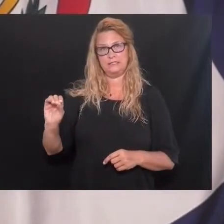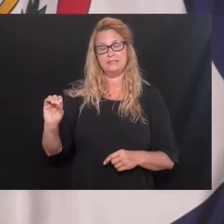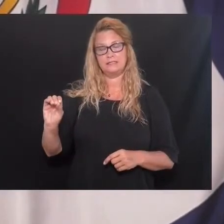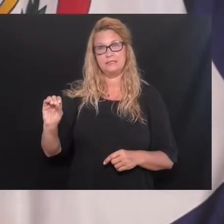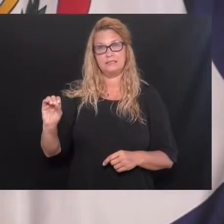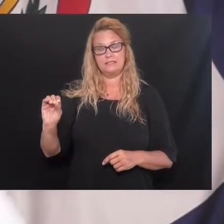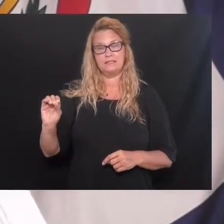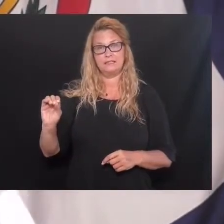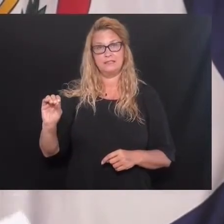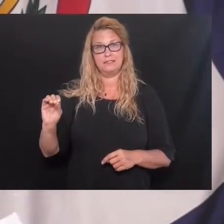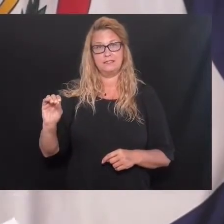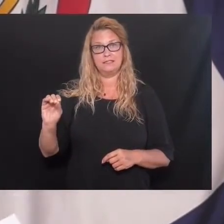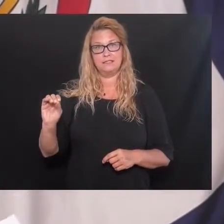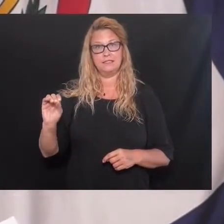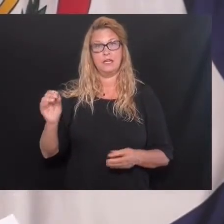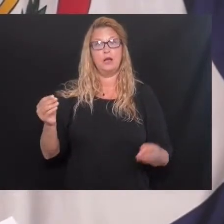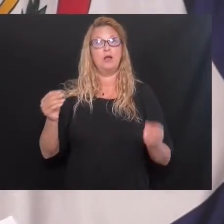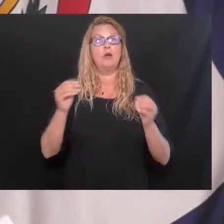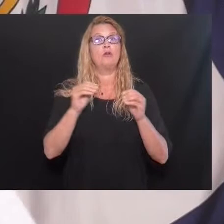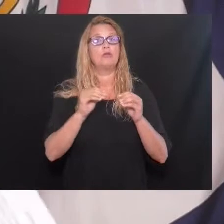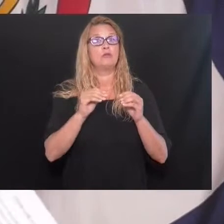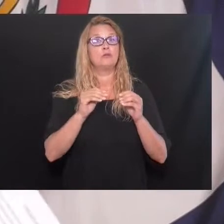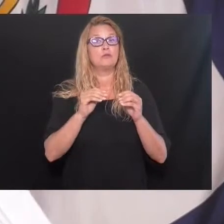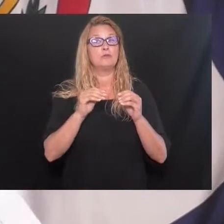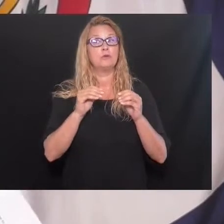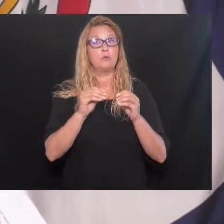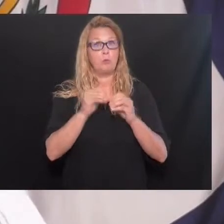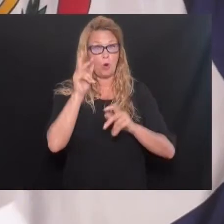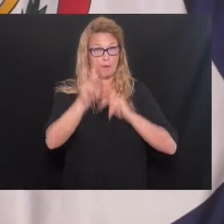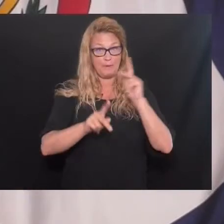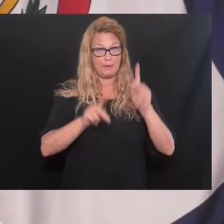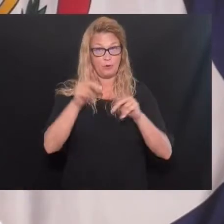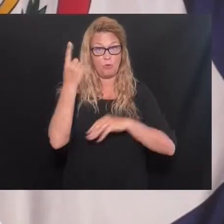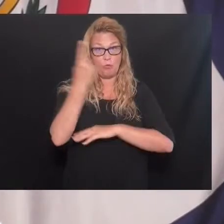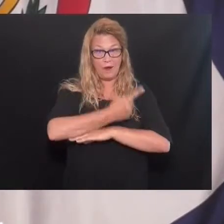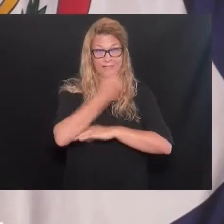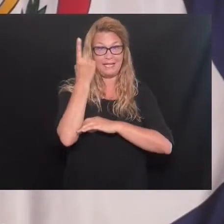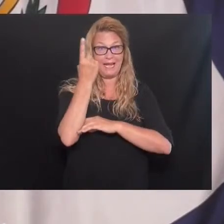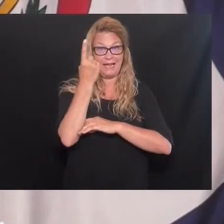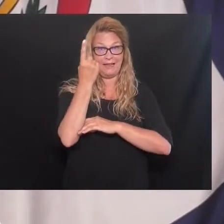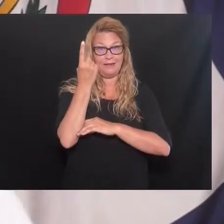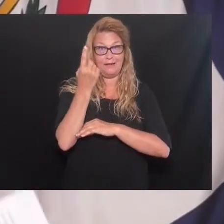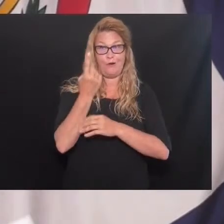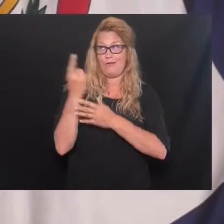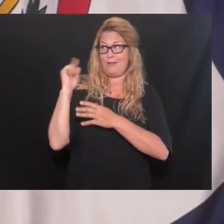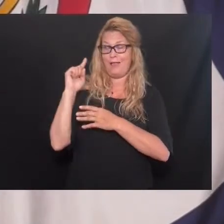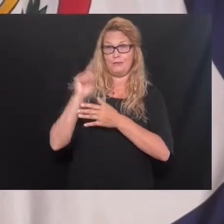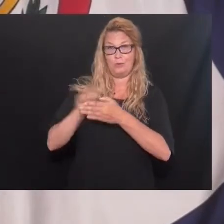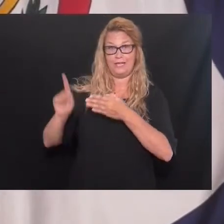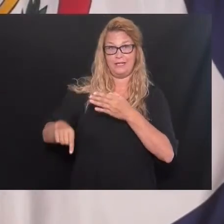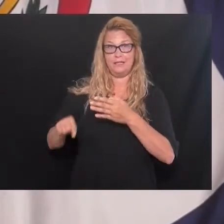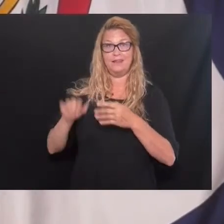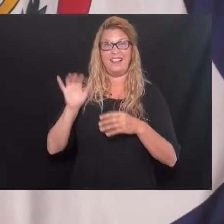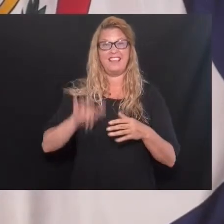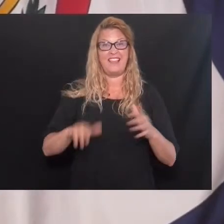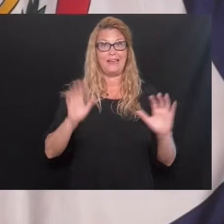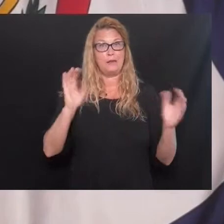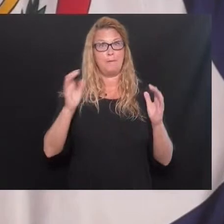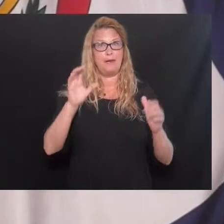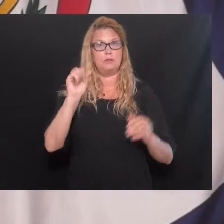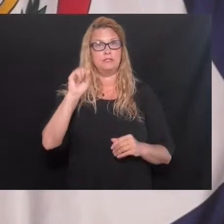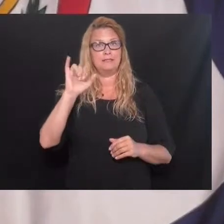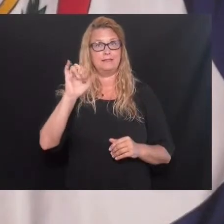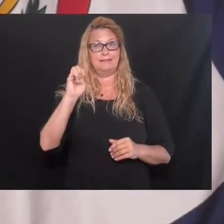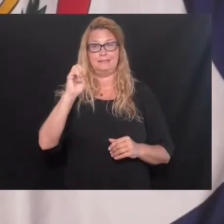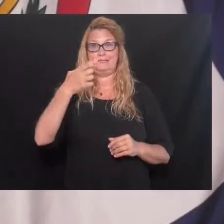it. More folks in one day over one weekend than the Sago mine disaster.